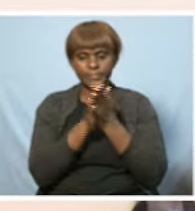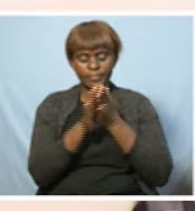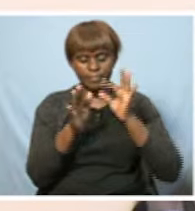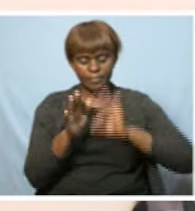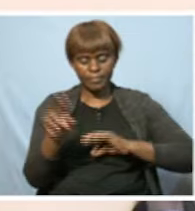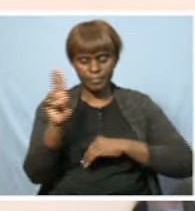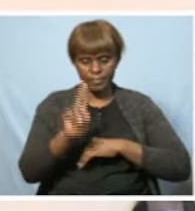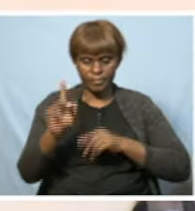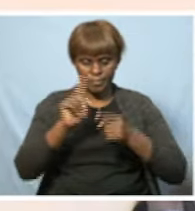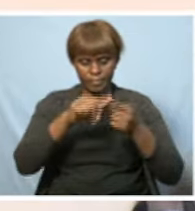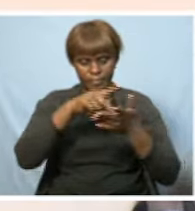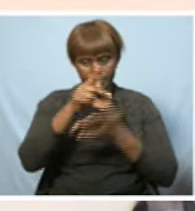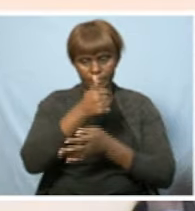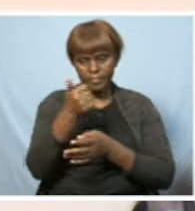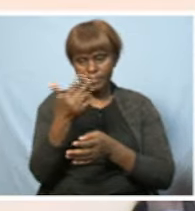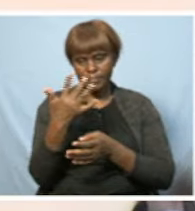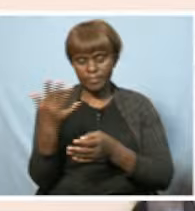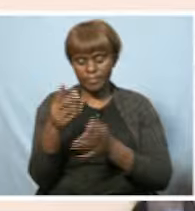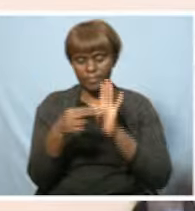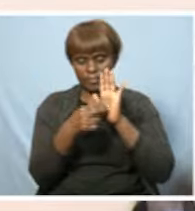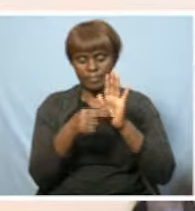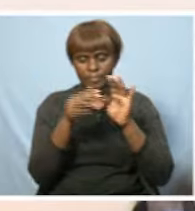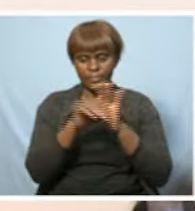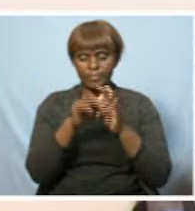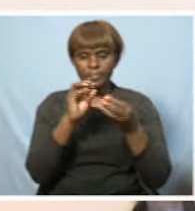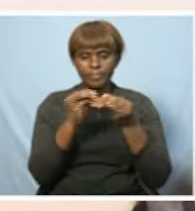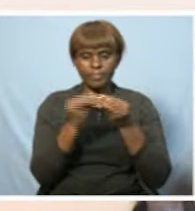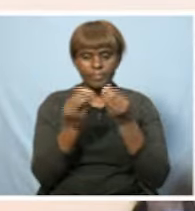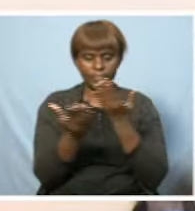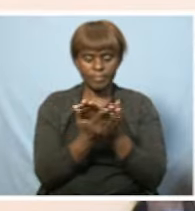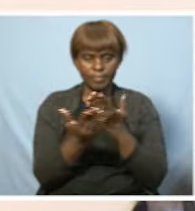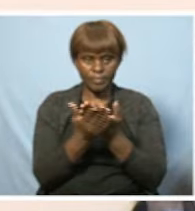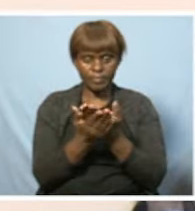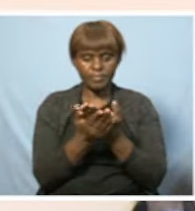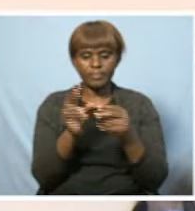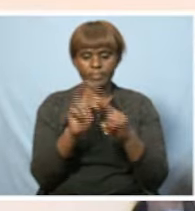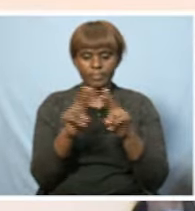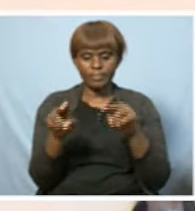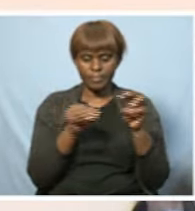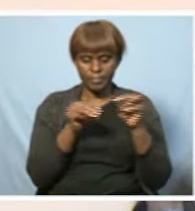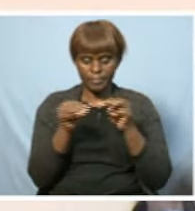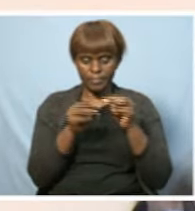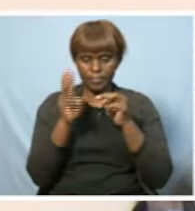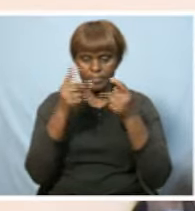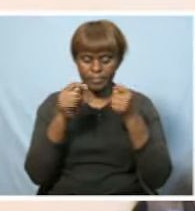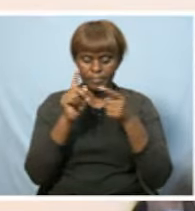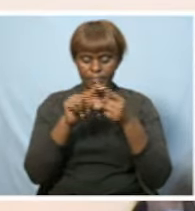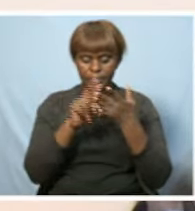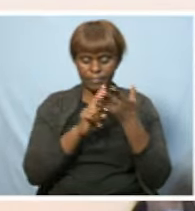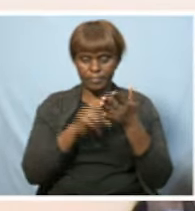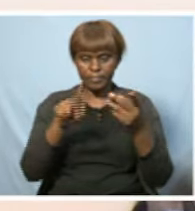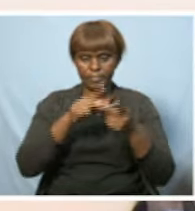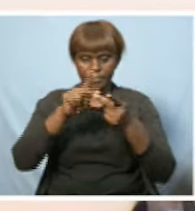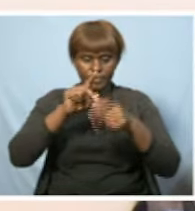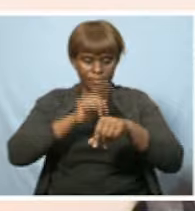pay other applicants as shown in the appendices. Chair, management will endeavor to report on time all unspent funds to